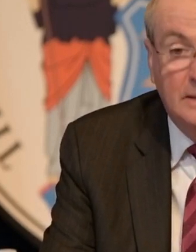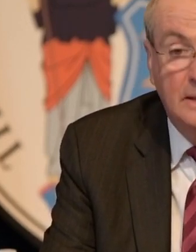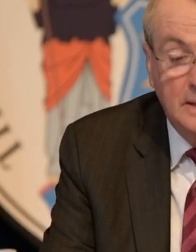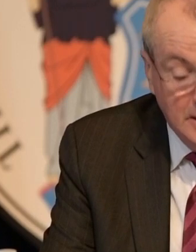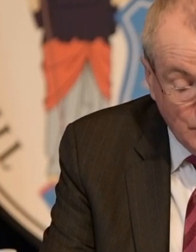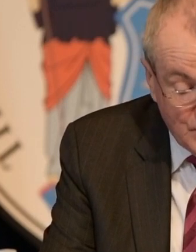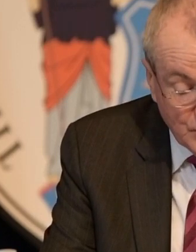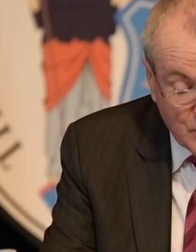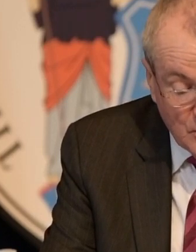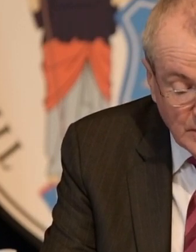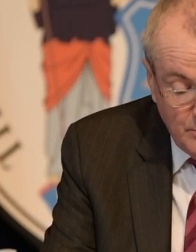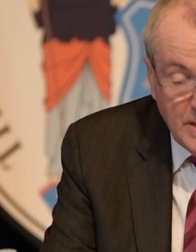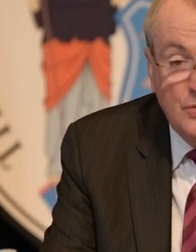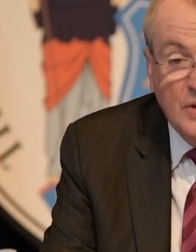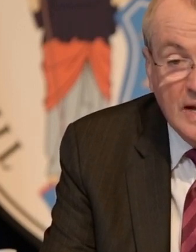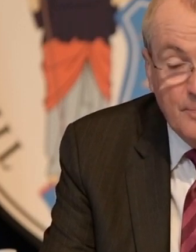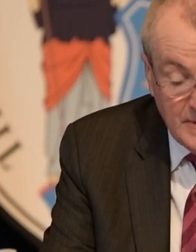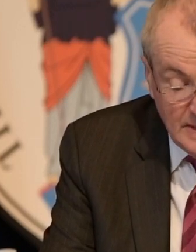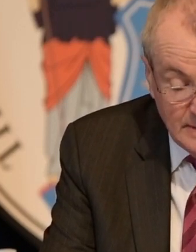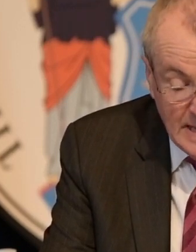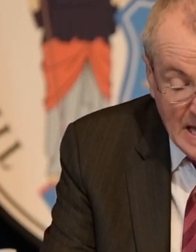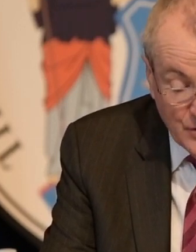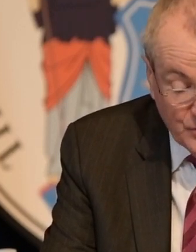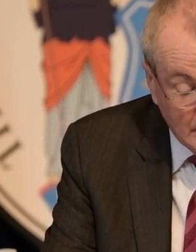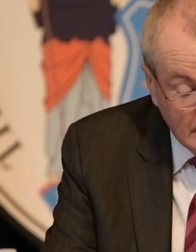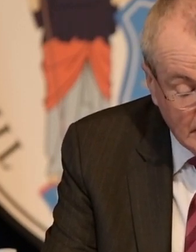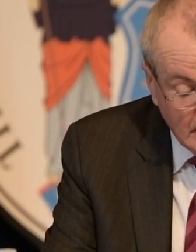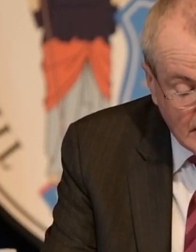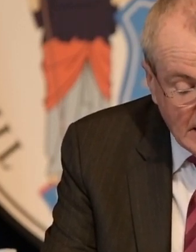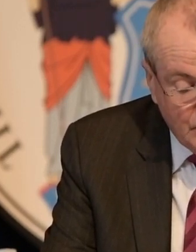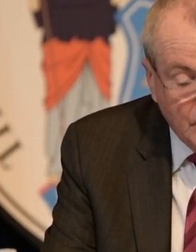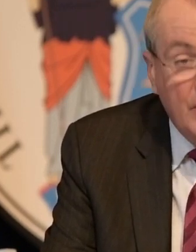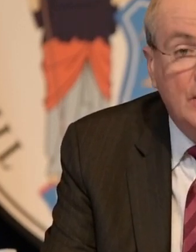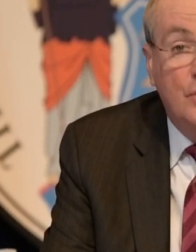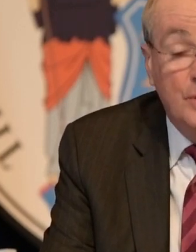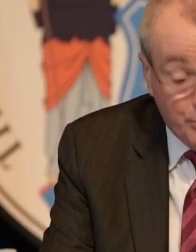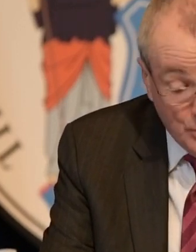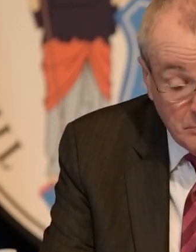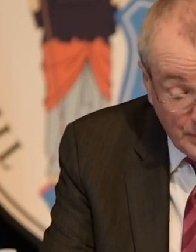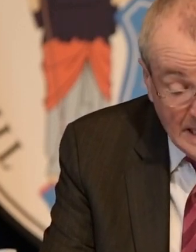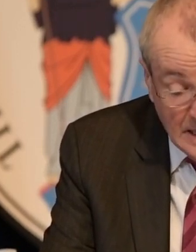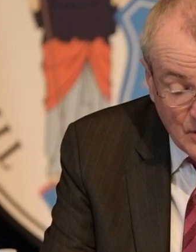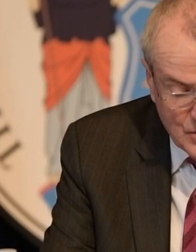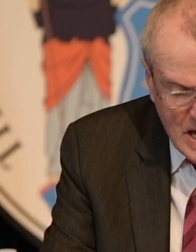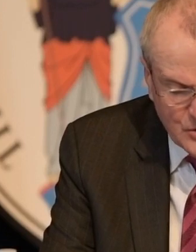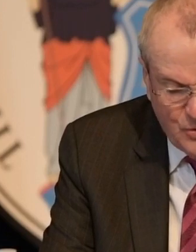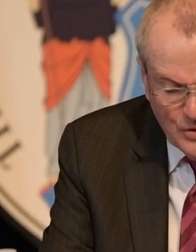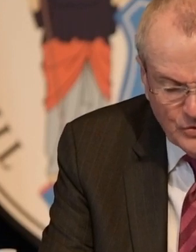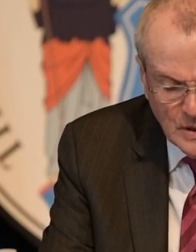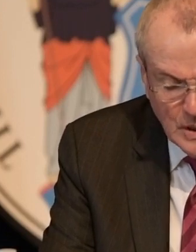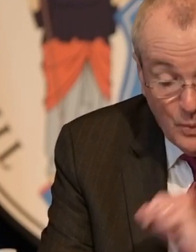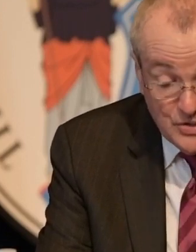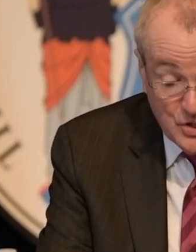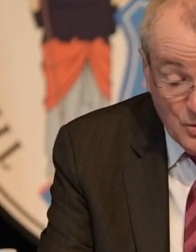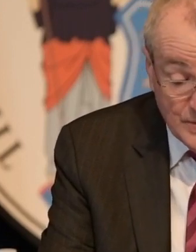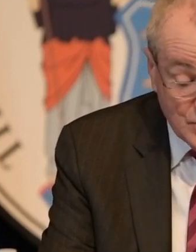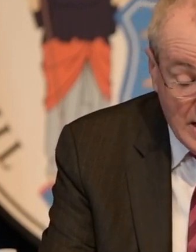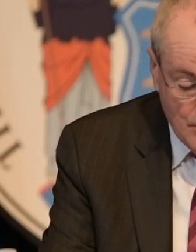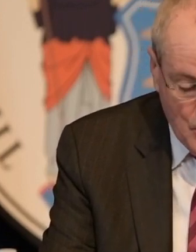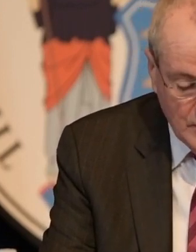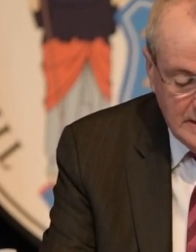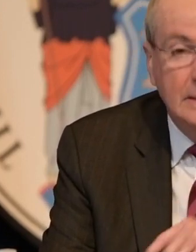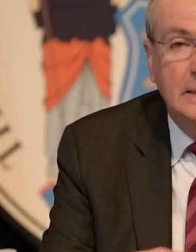Battelle, which is currently being set up in Edison. Again, thanks to the prudent planning of our task force, we secured